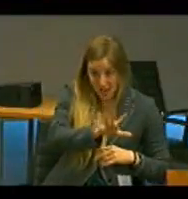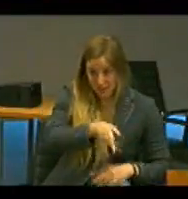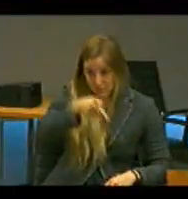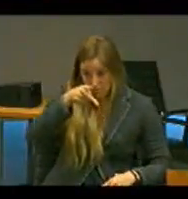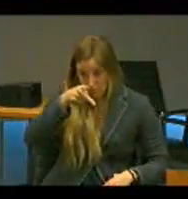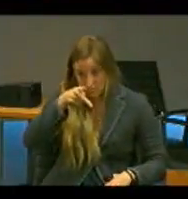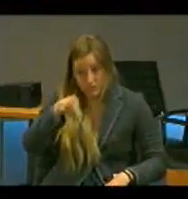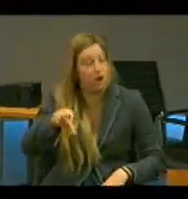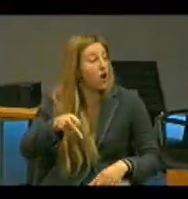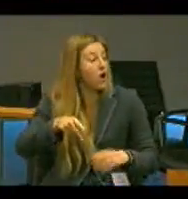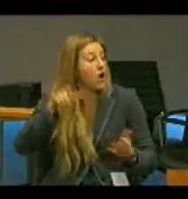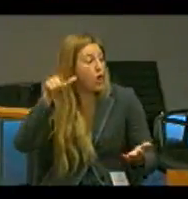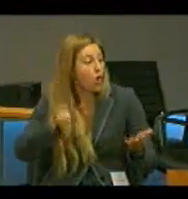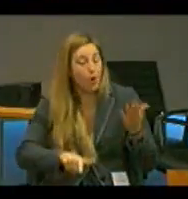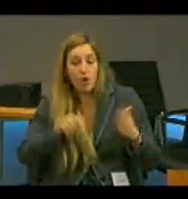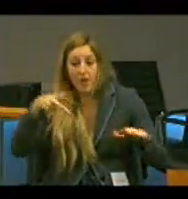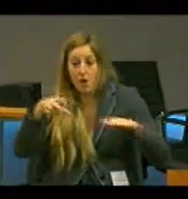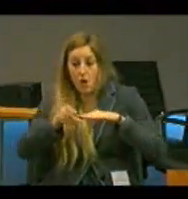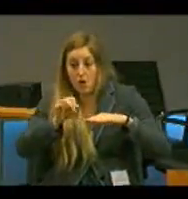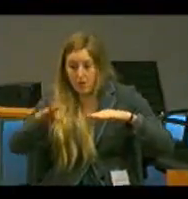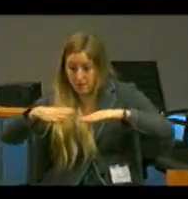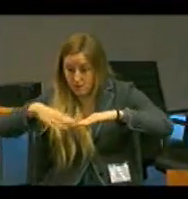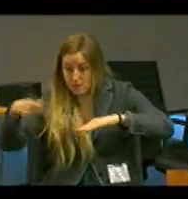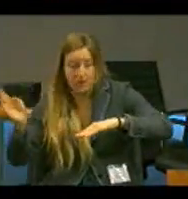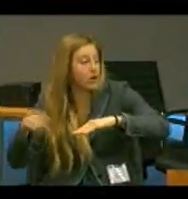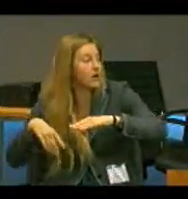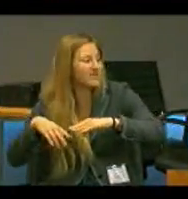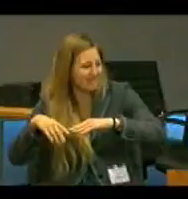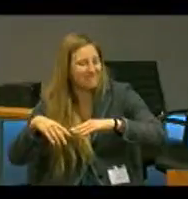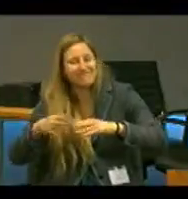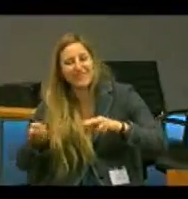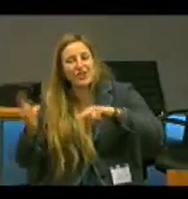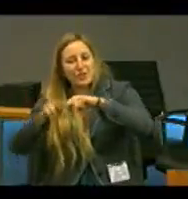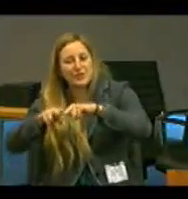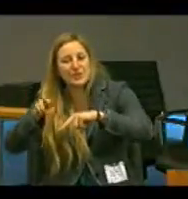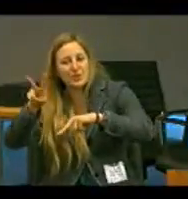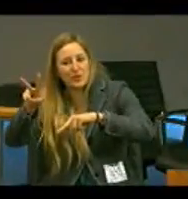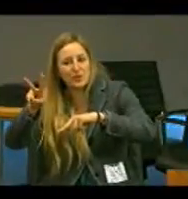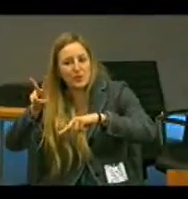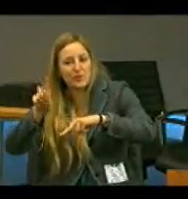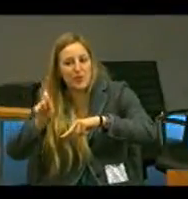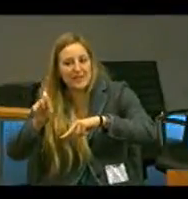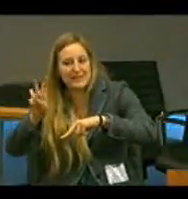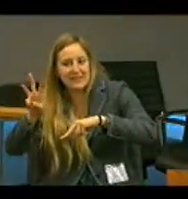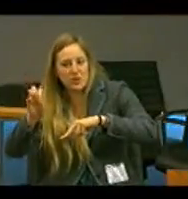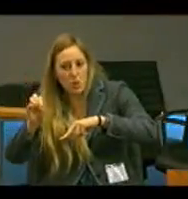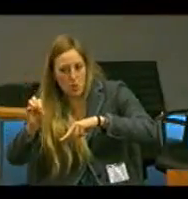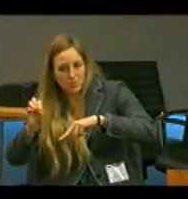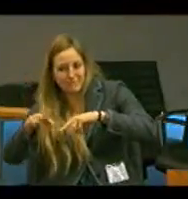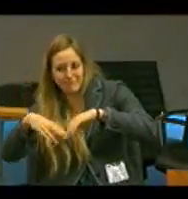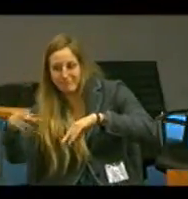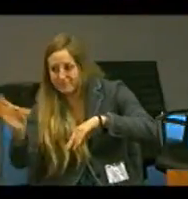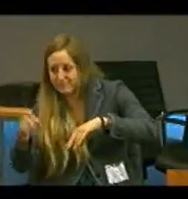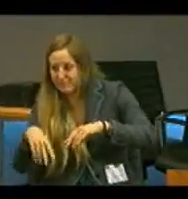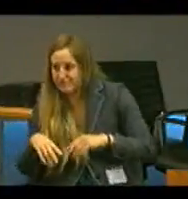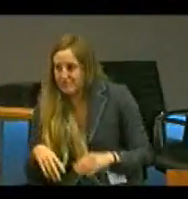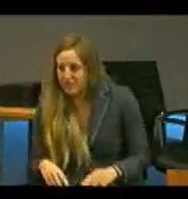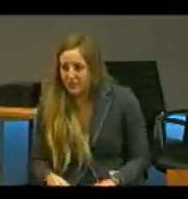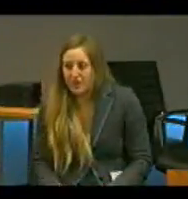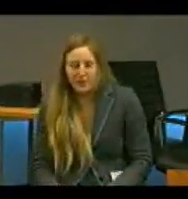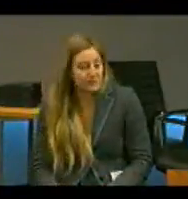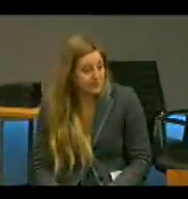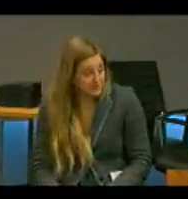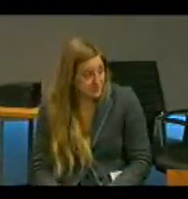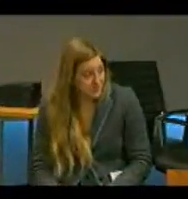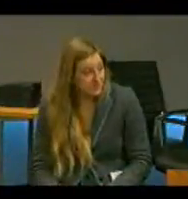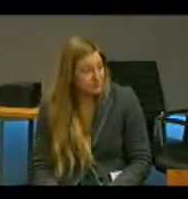cutoff increases that ratio to 2.60. Thus, persons who